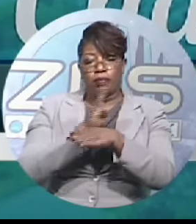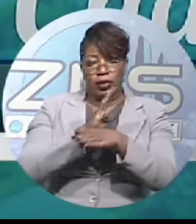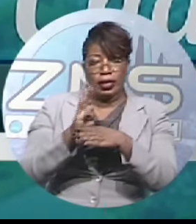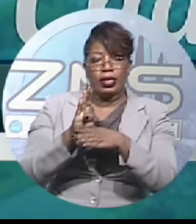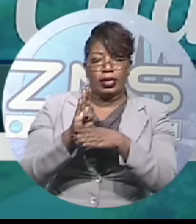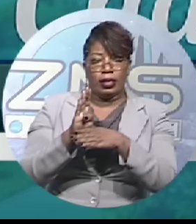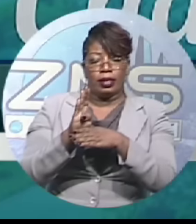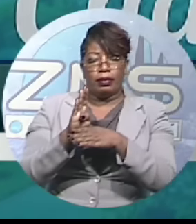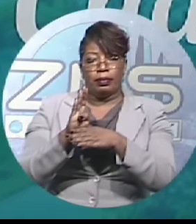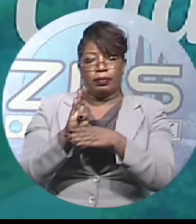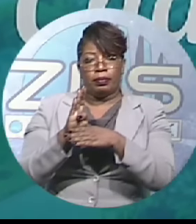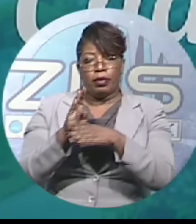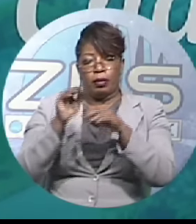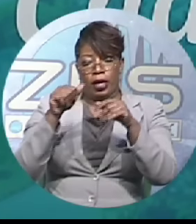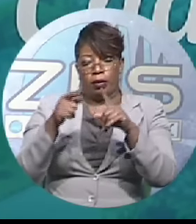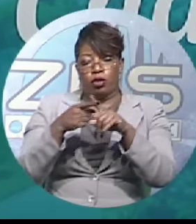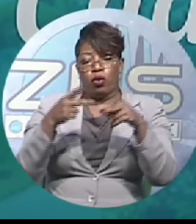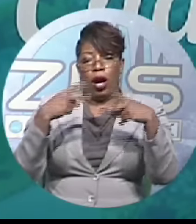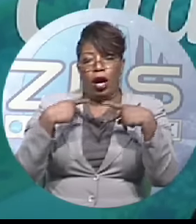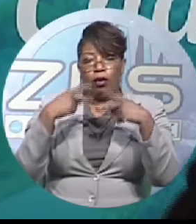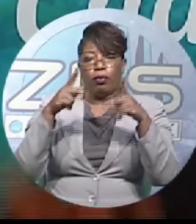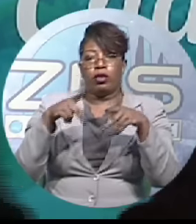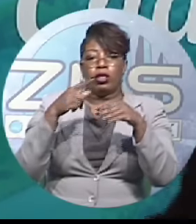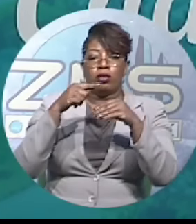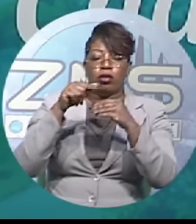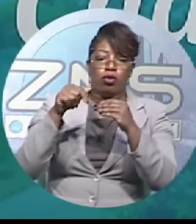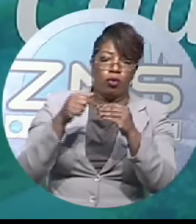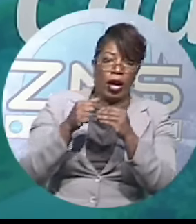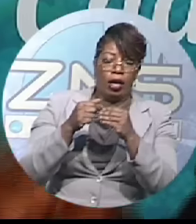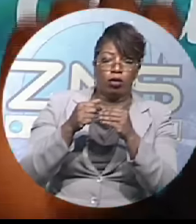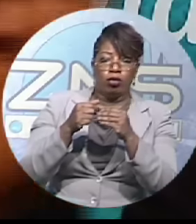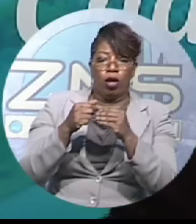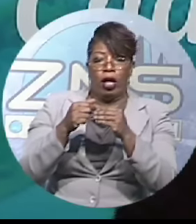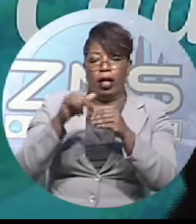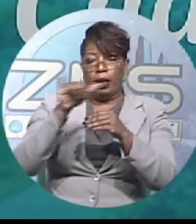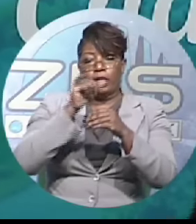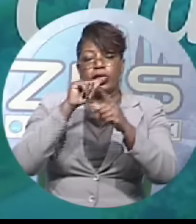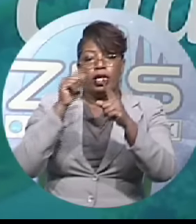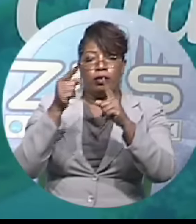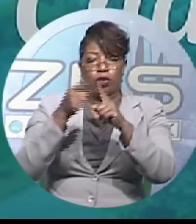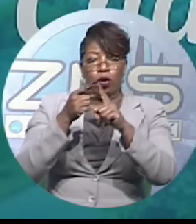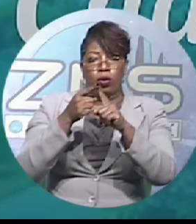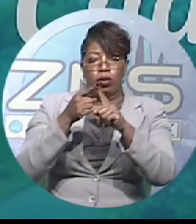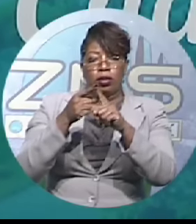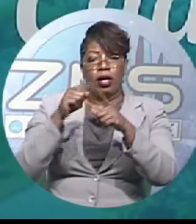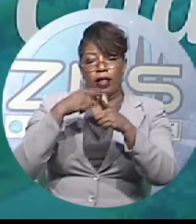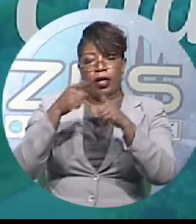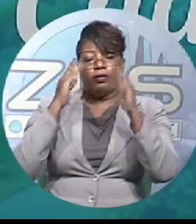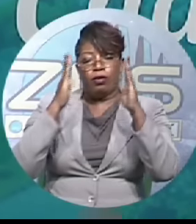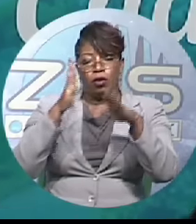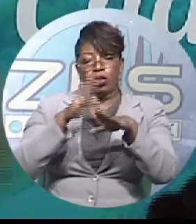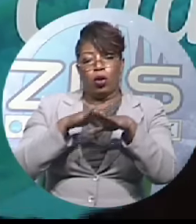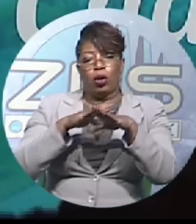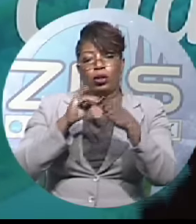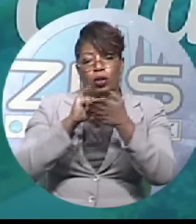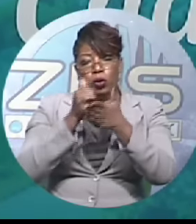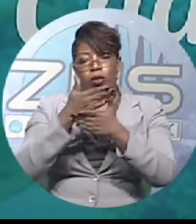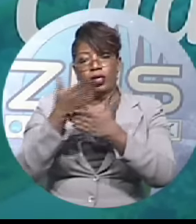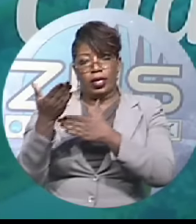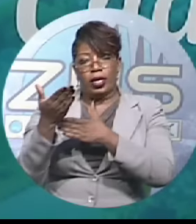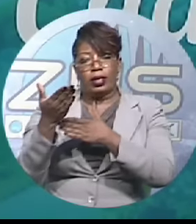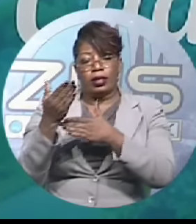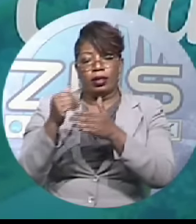that are out there. Being able to have everyone center around some common goals, and then you guys will focus on those things that will help advance